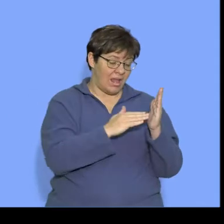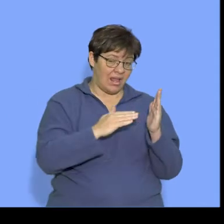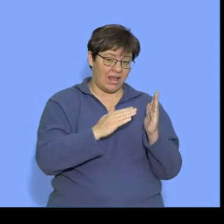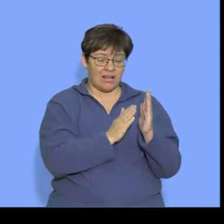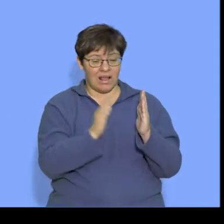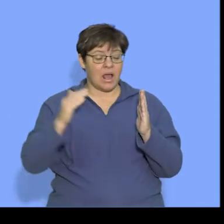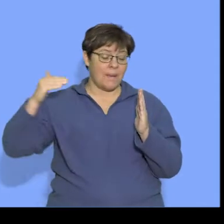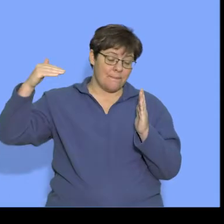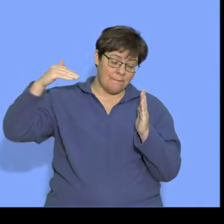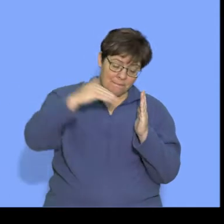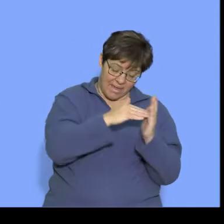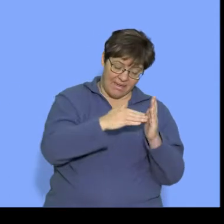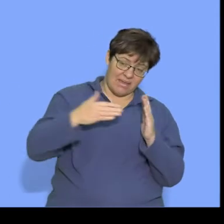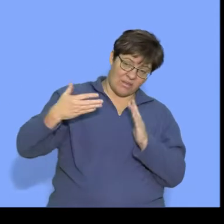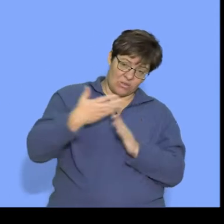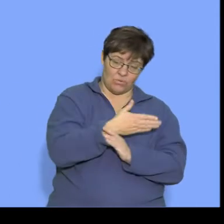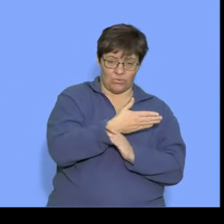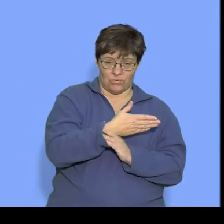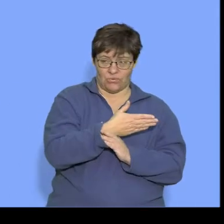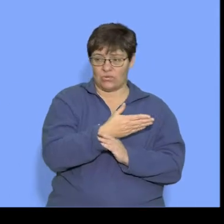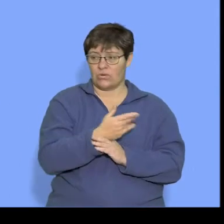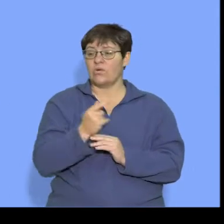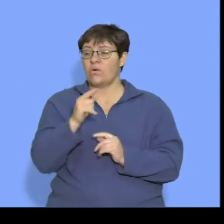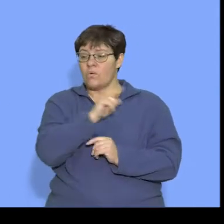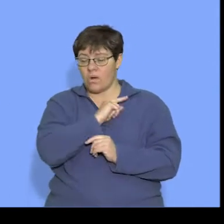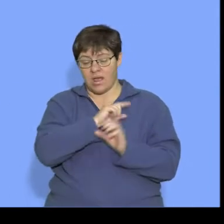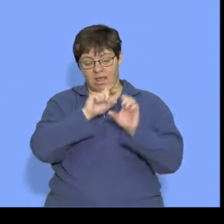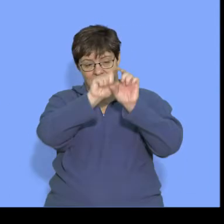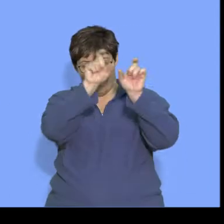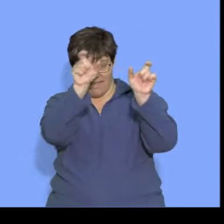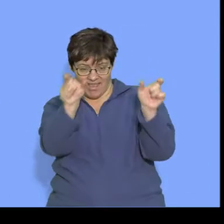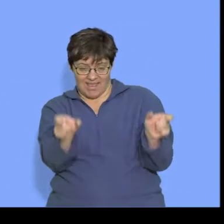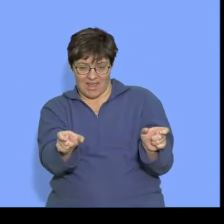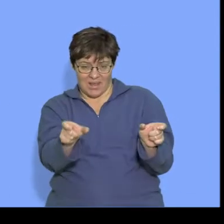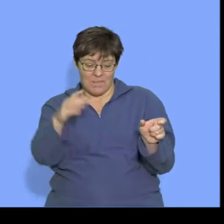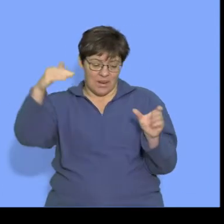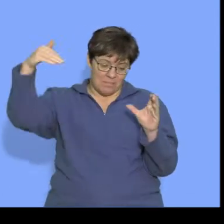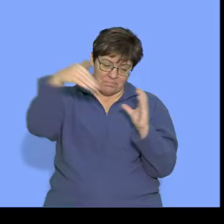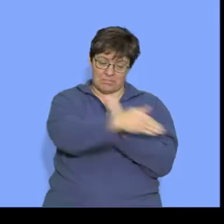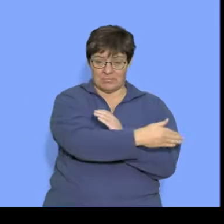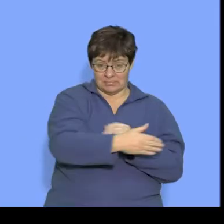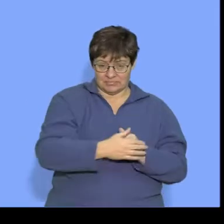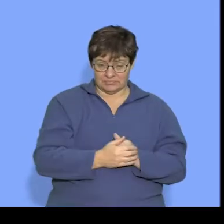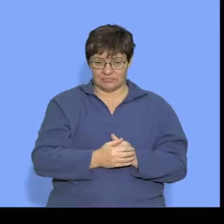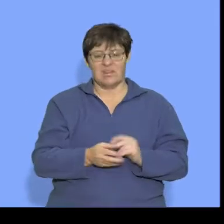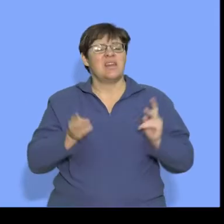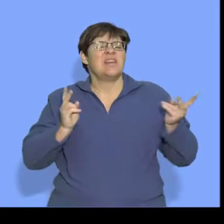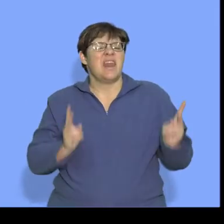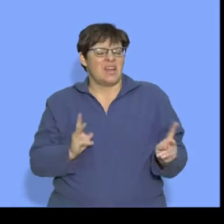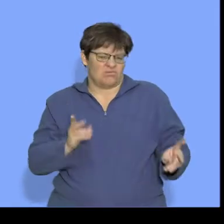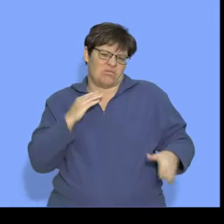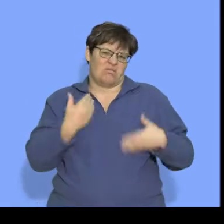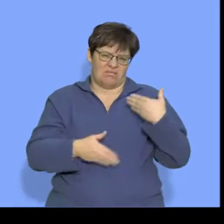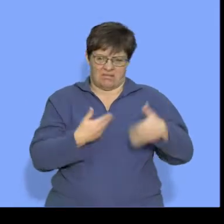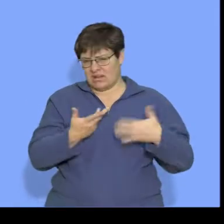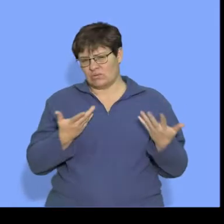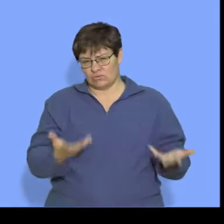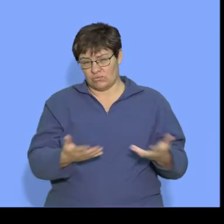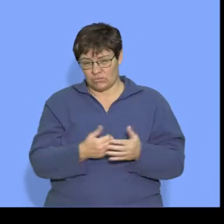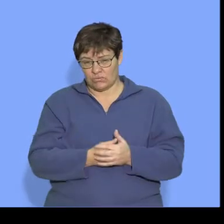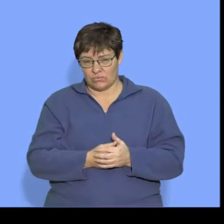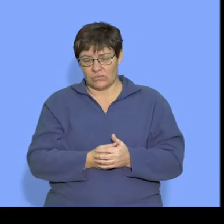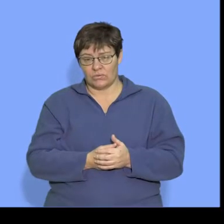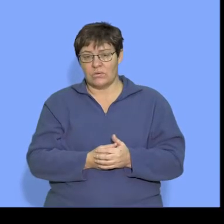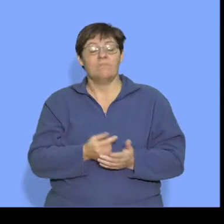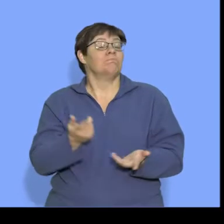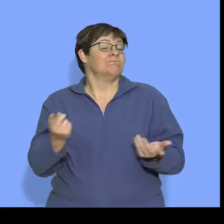surface of the Earth by the layer of atmosphere that we see. And that's a natural process. However, due